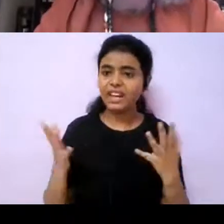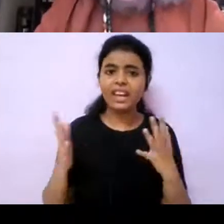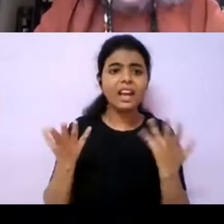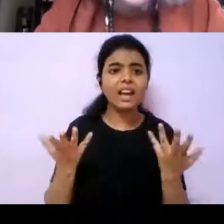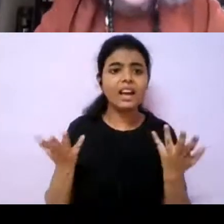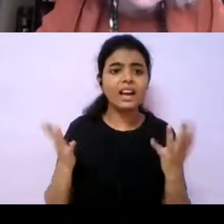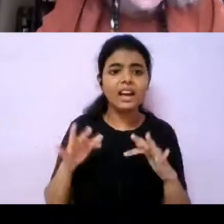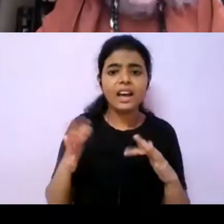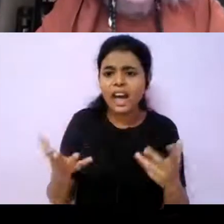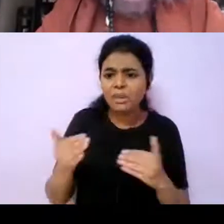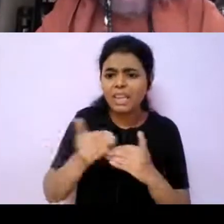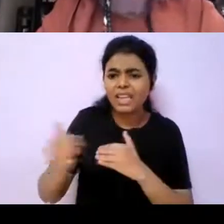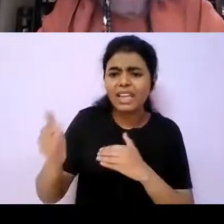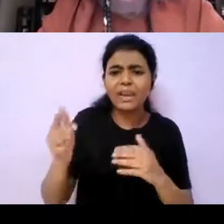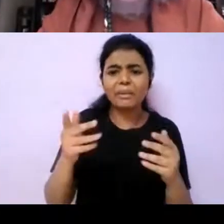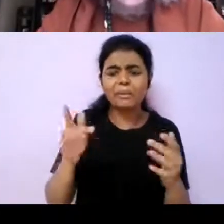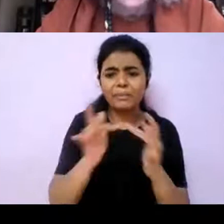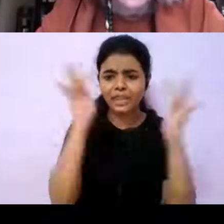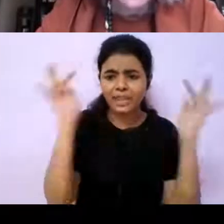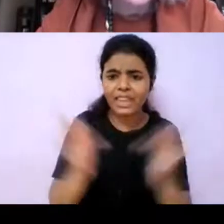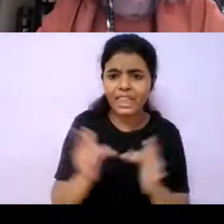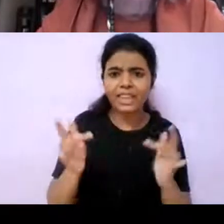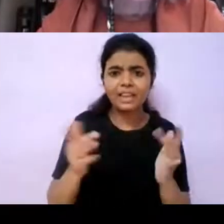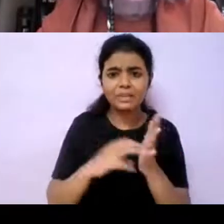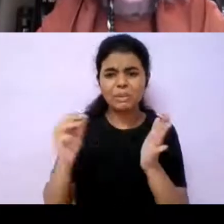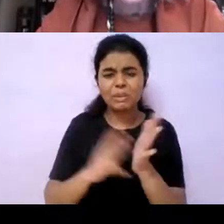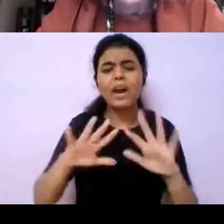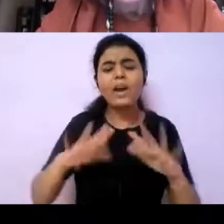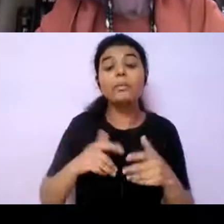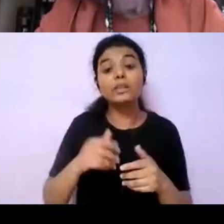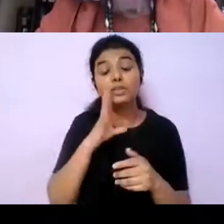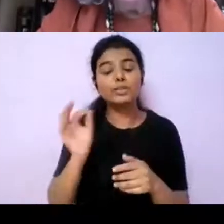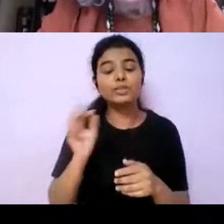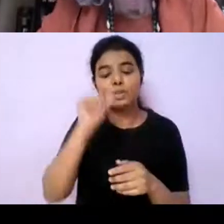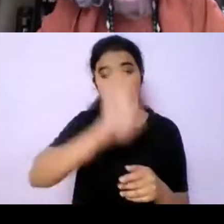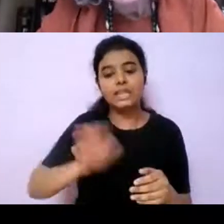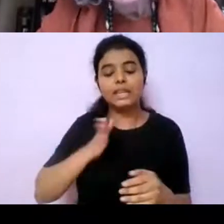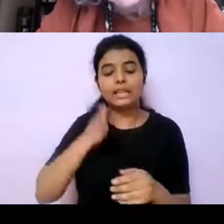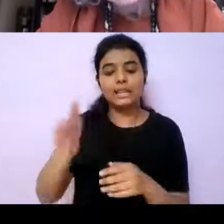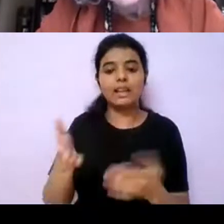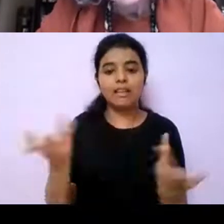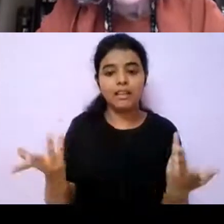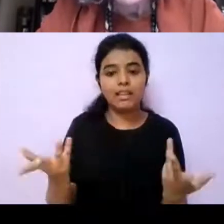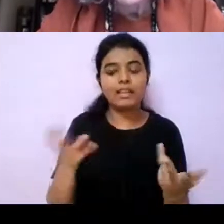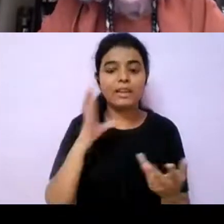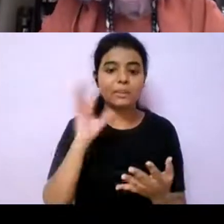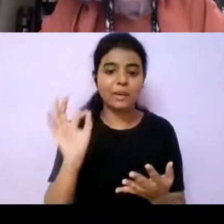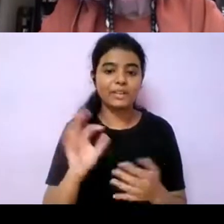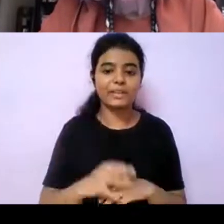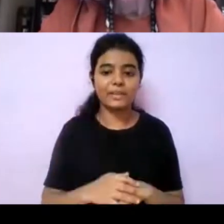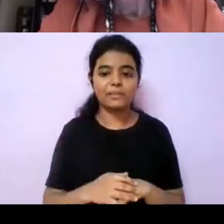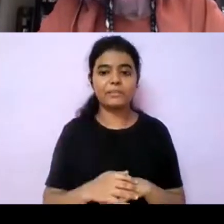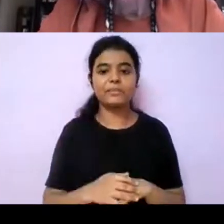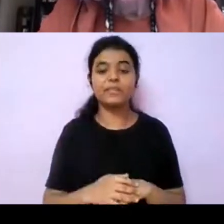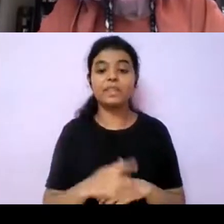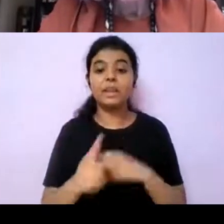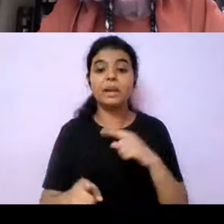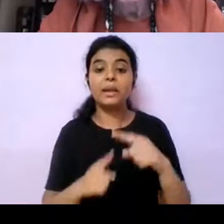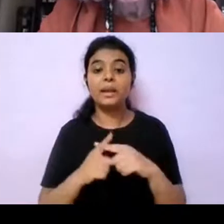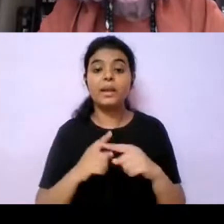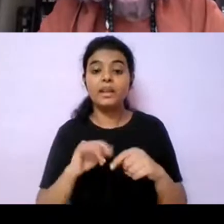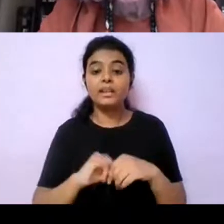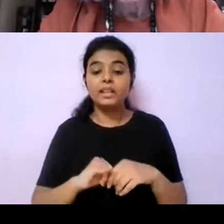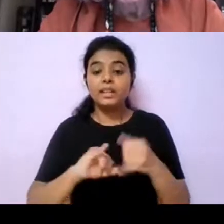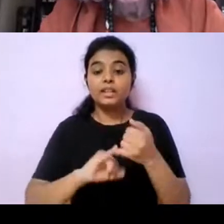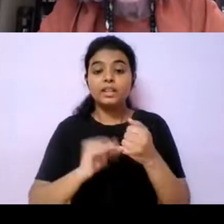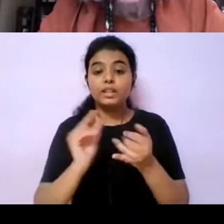continue like this without being able to go to India? So I hope someday I'll be able to. And Shubhangi has been a friend